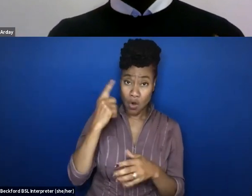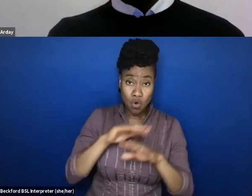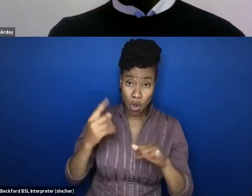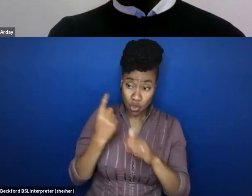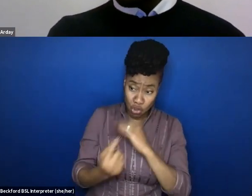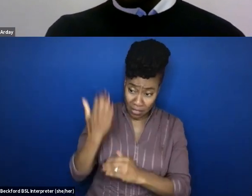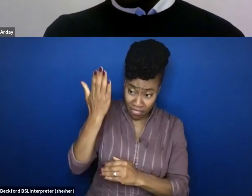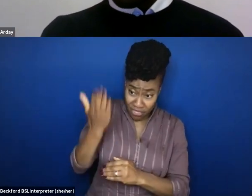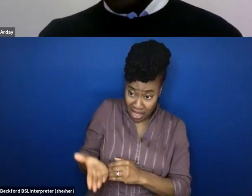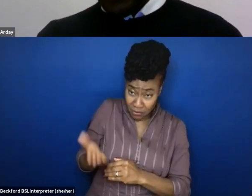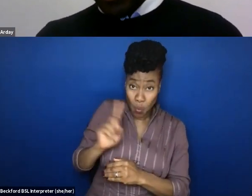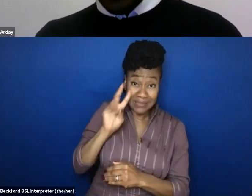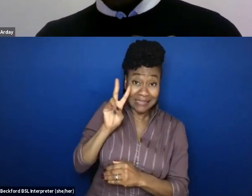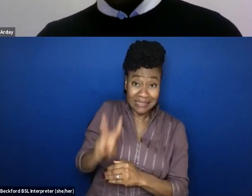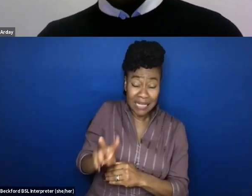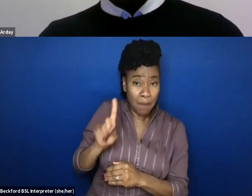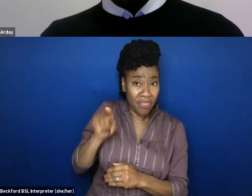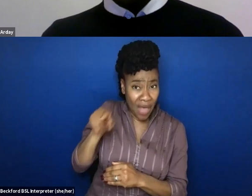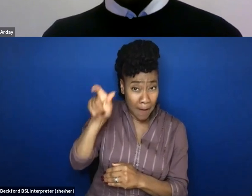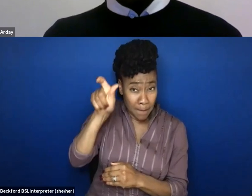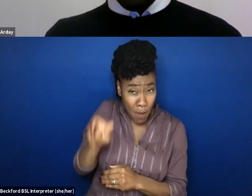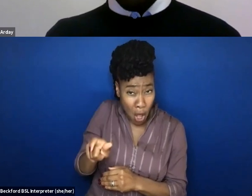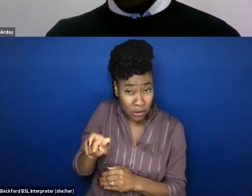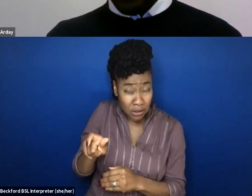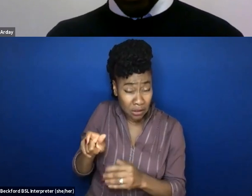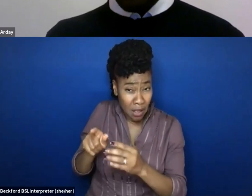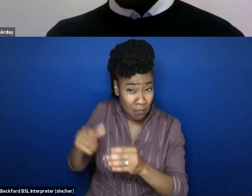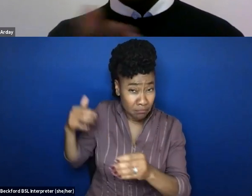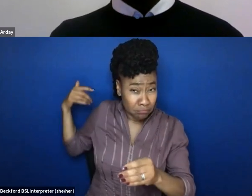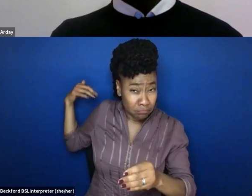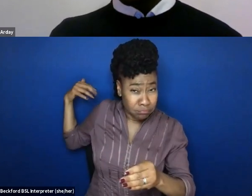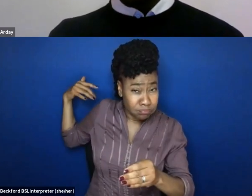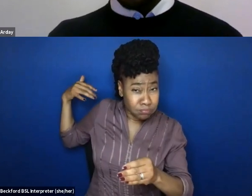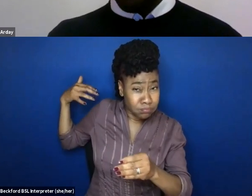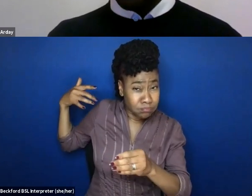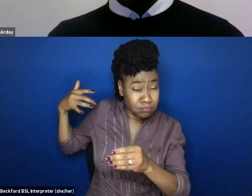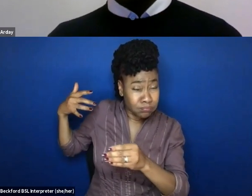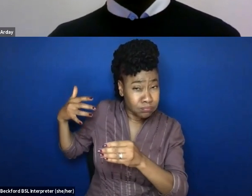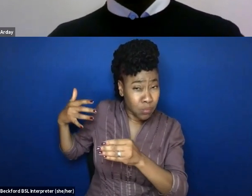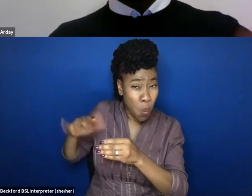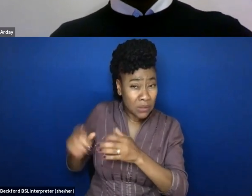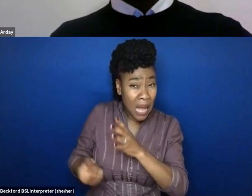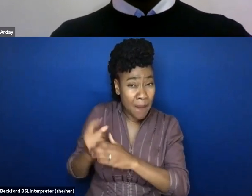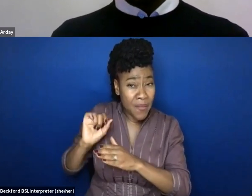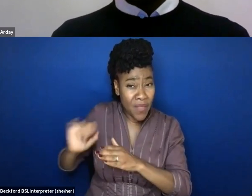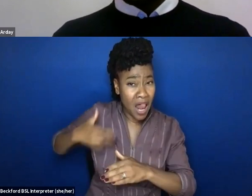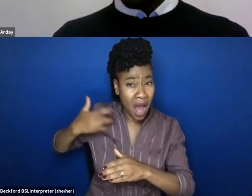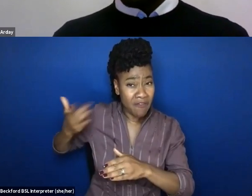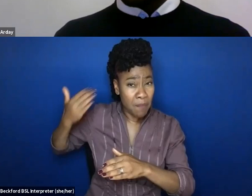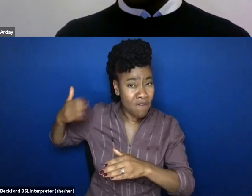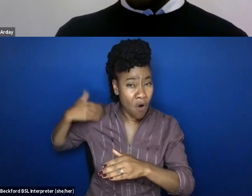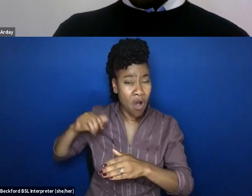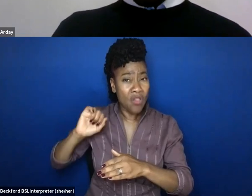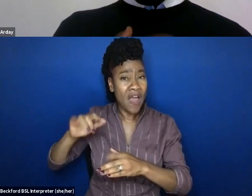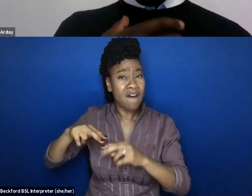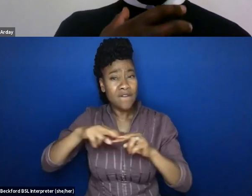the person taken in the time they've got here? How have they turned up today? What's happened in their life? What's happened in their family's